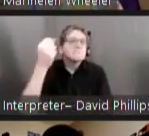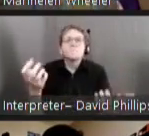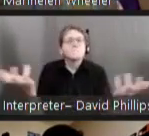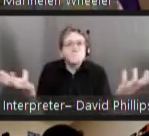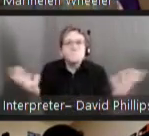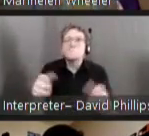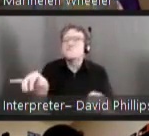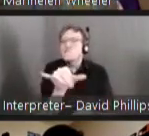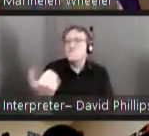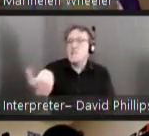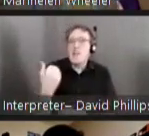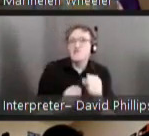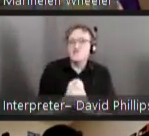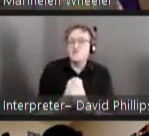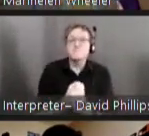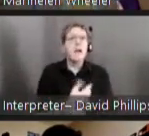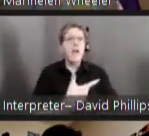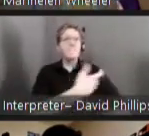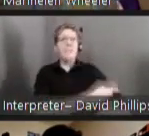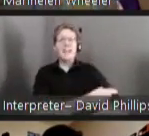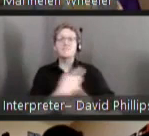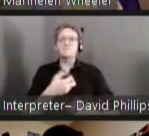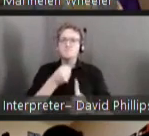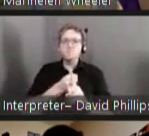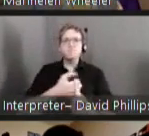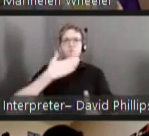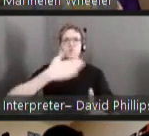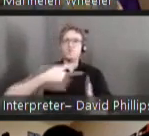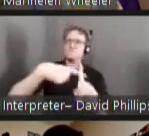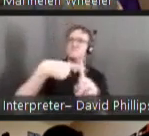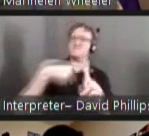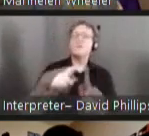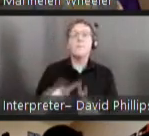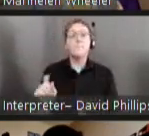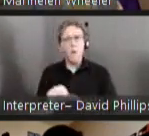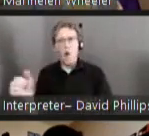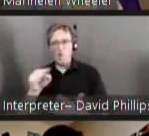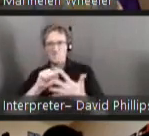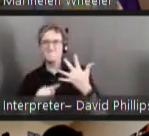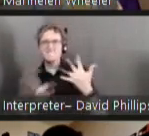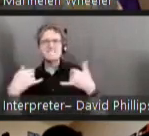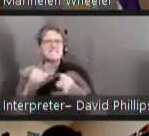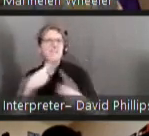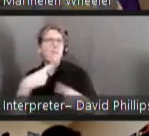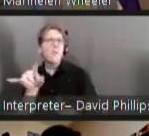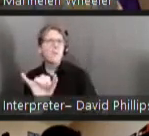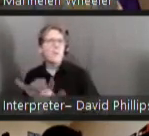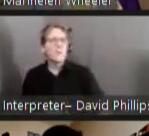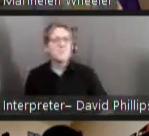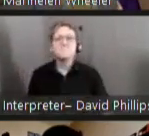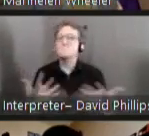The vaccines are making a huge difference, but don't forget the other things that worked as well. And then I'll go ahead and wrap up there. Thank